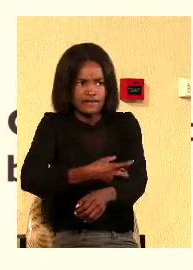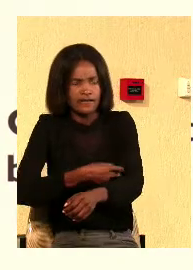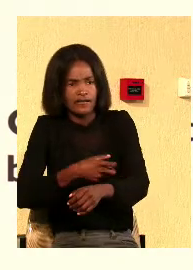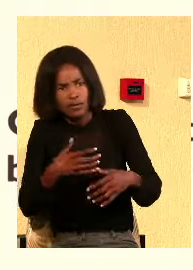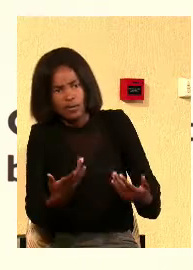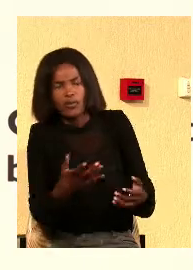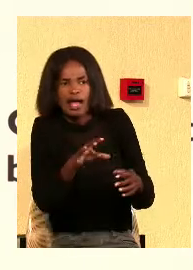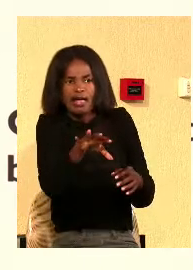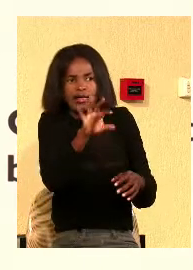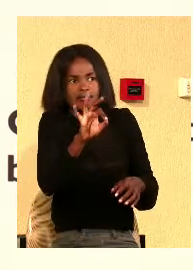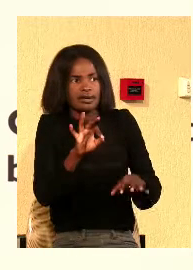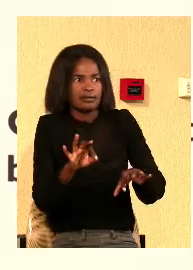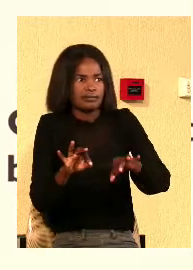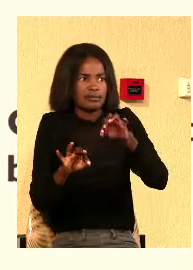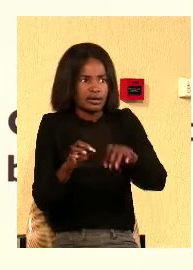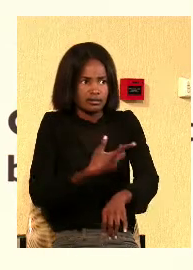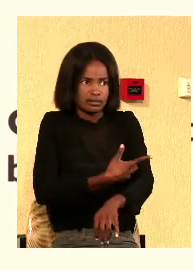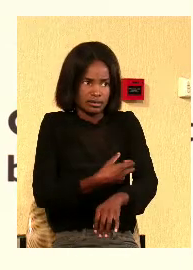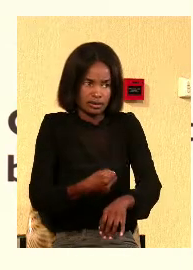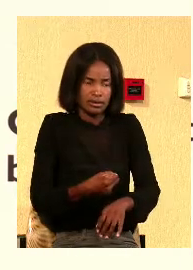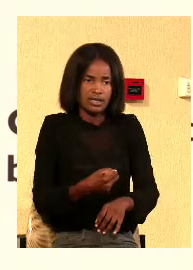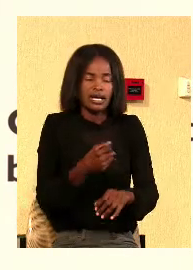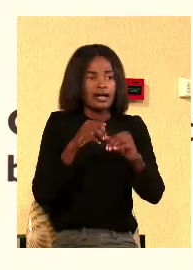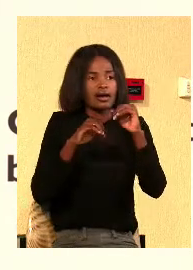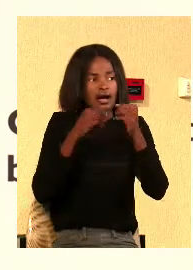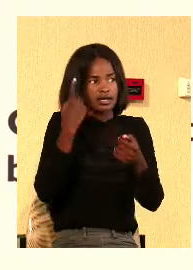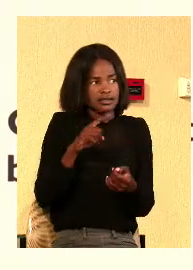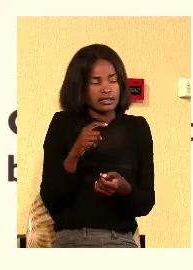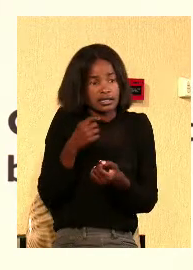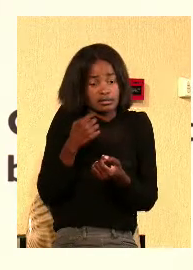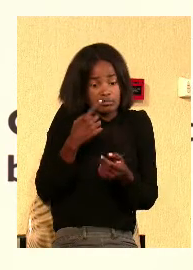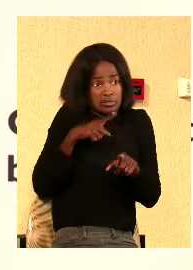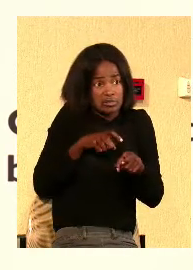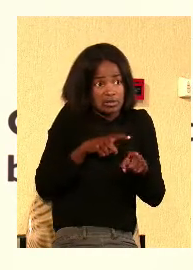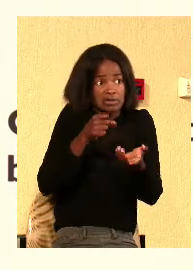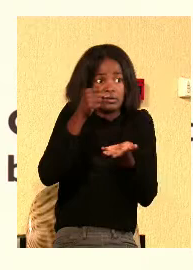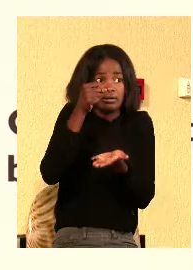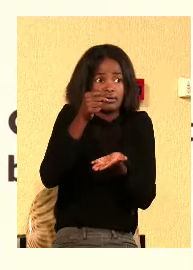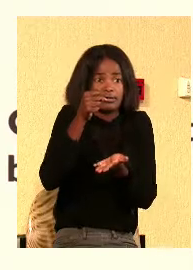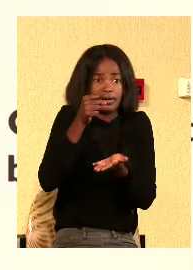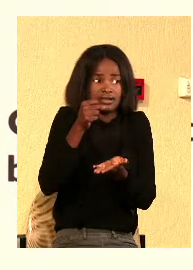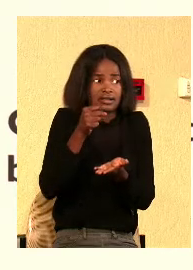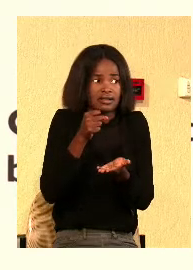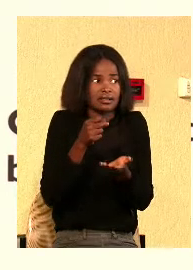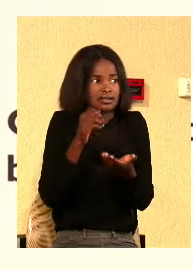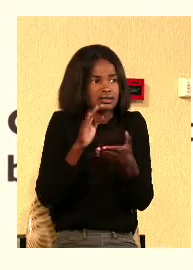We can be ready depending on the resources available, because it really costs a